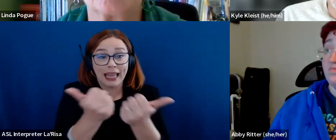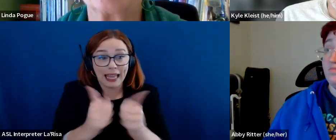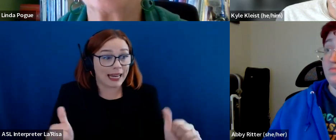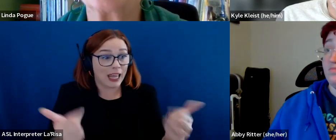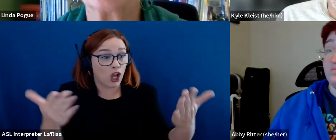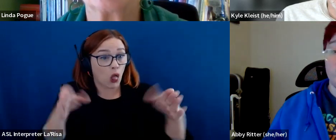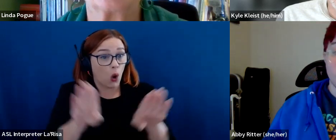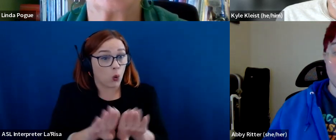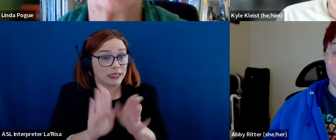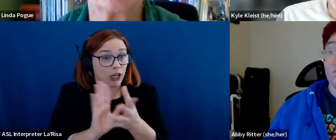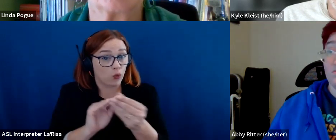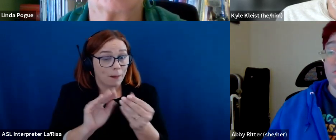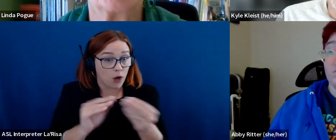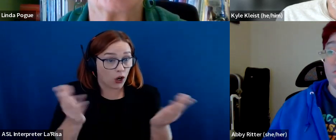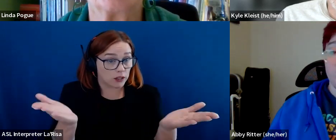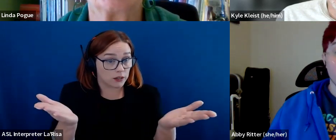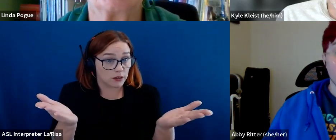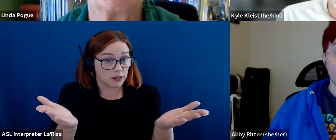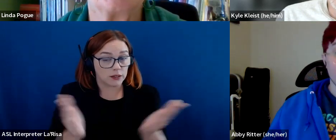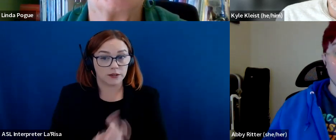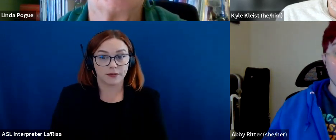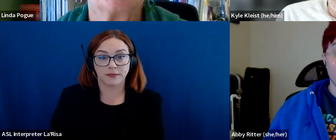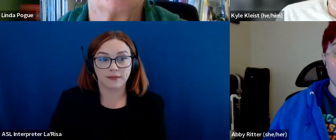remarks, Linda or Kyle, for us?